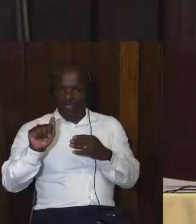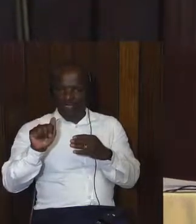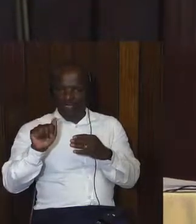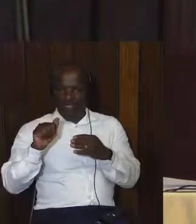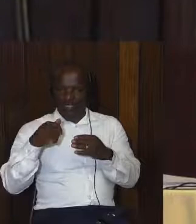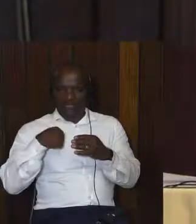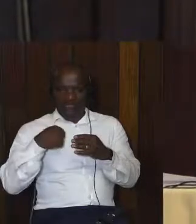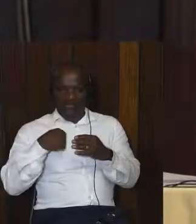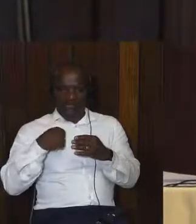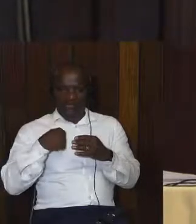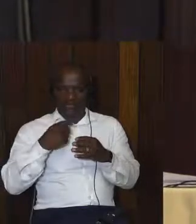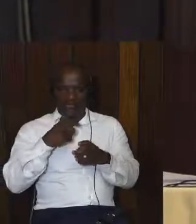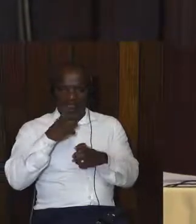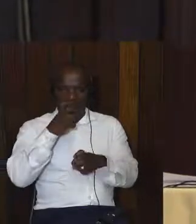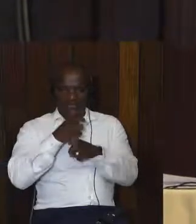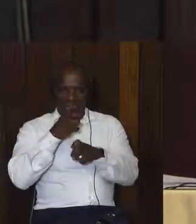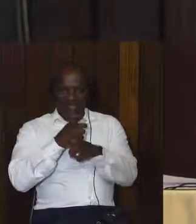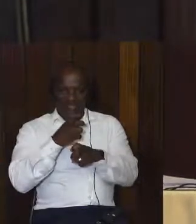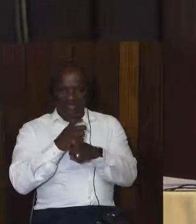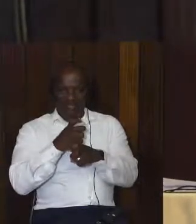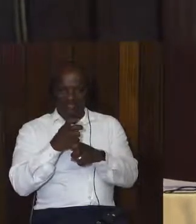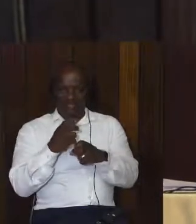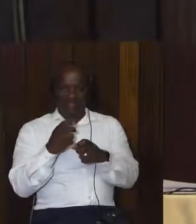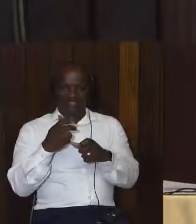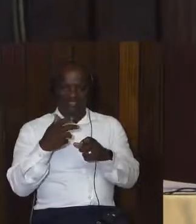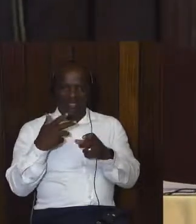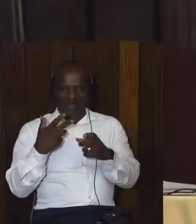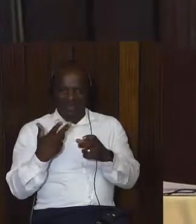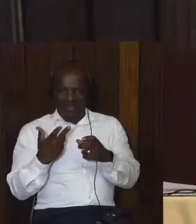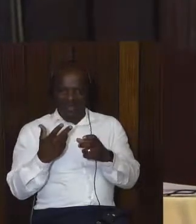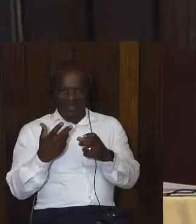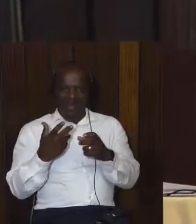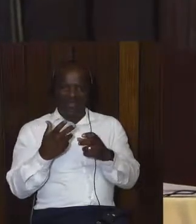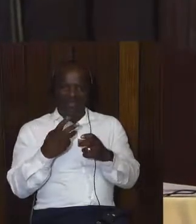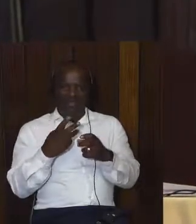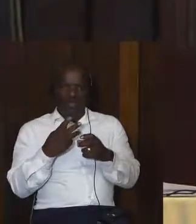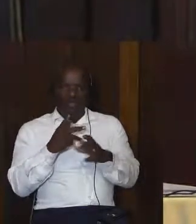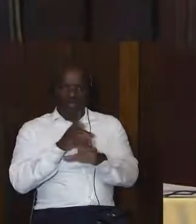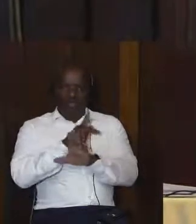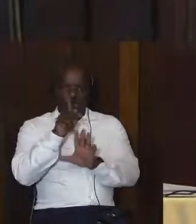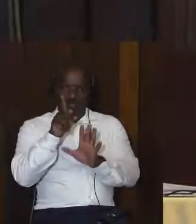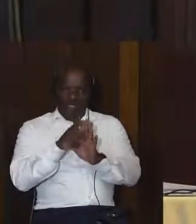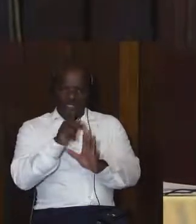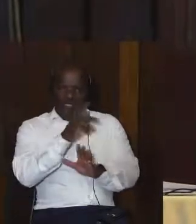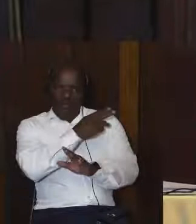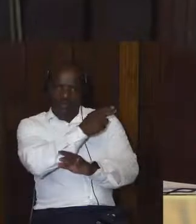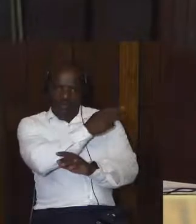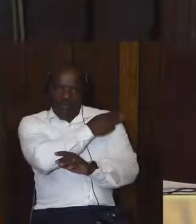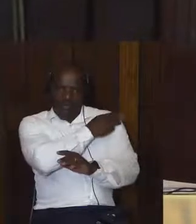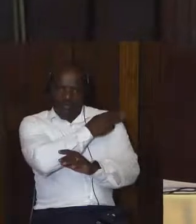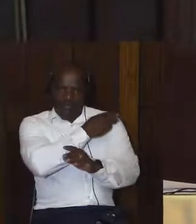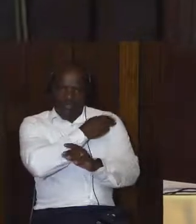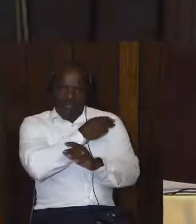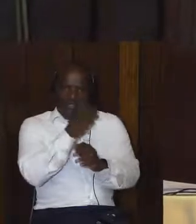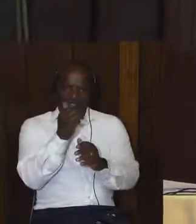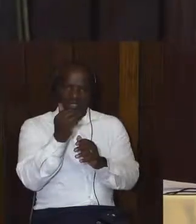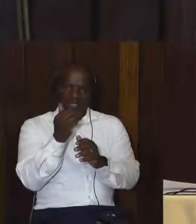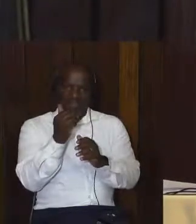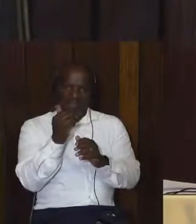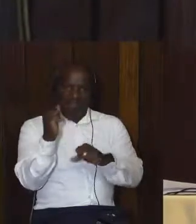as to whether is it a project management office or is there a little